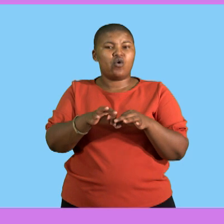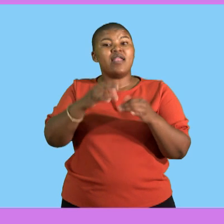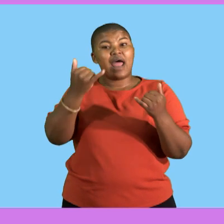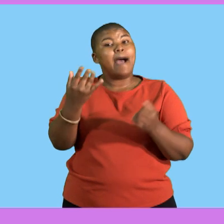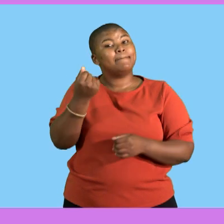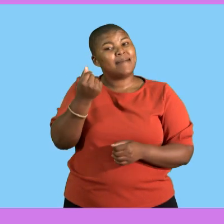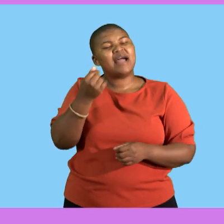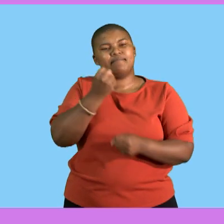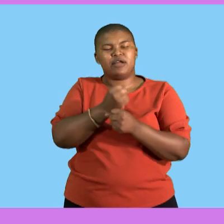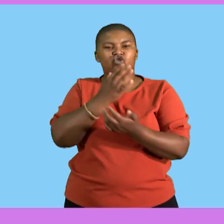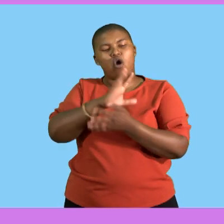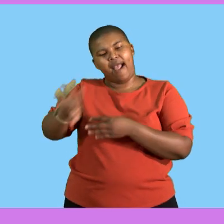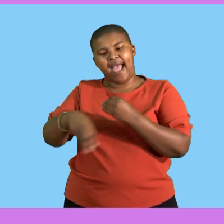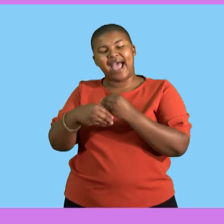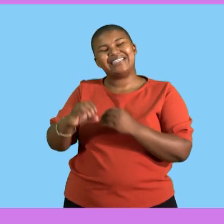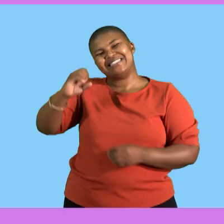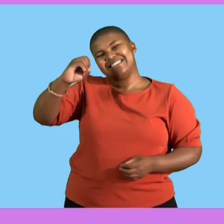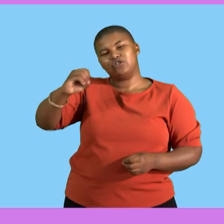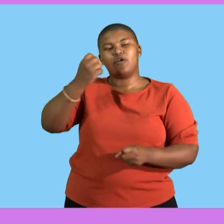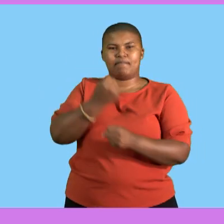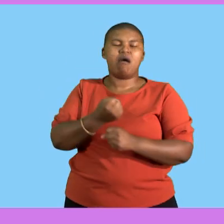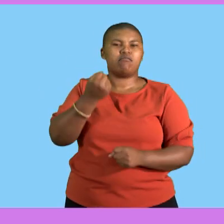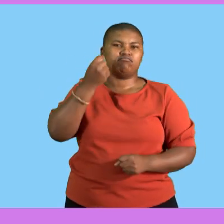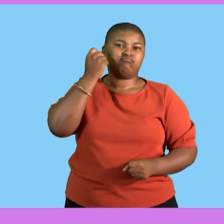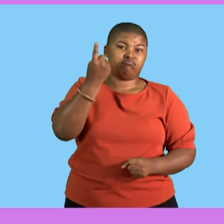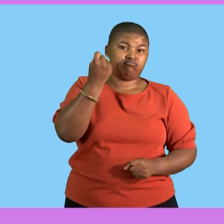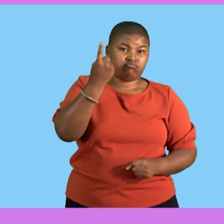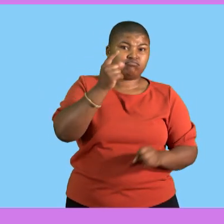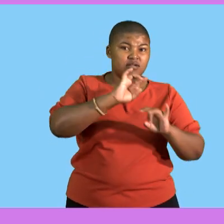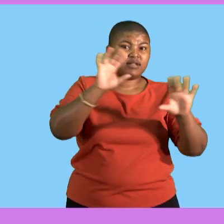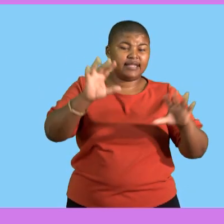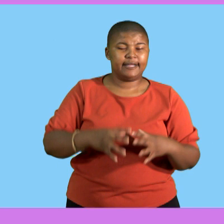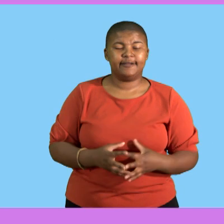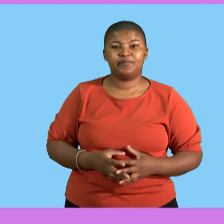simply add a 0 to make it complete to be 37 rand